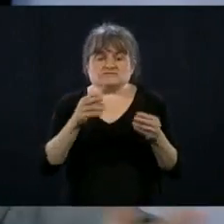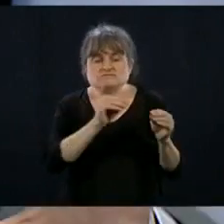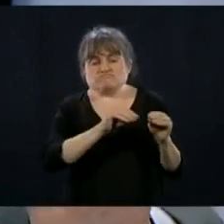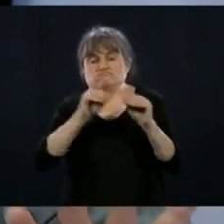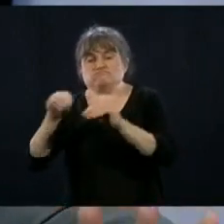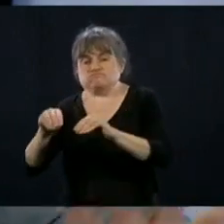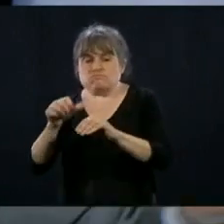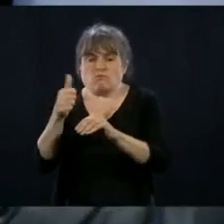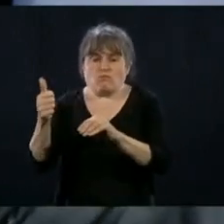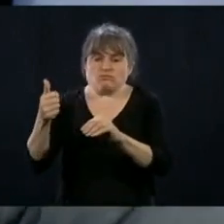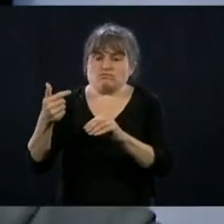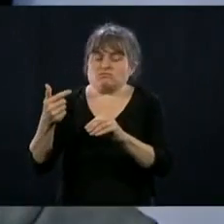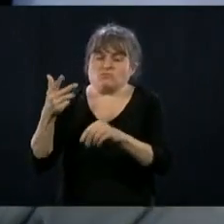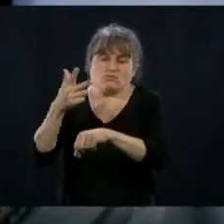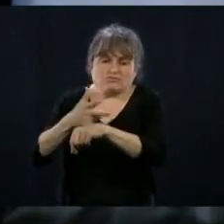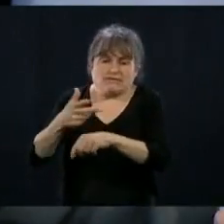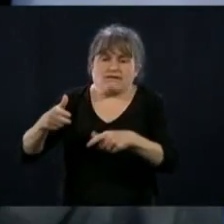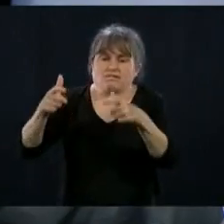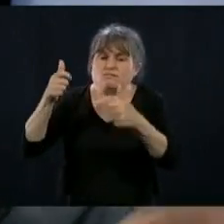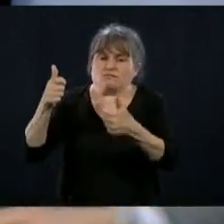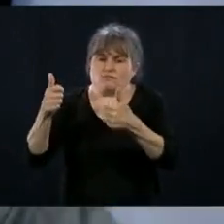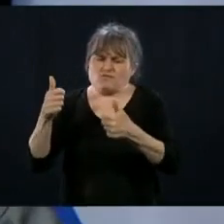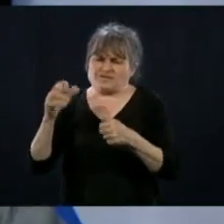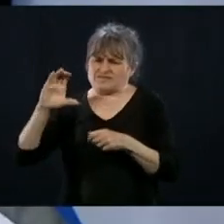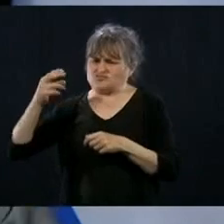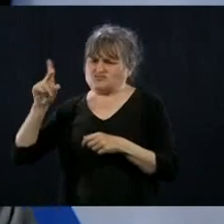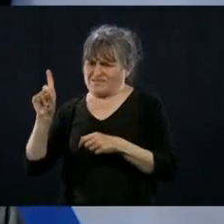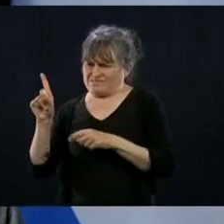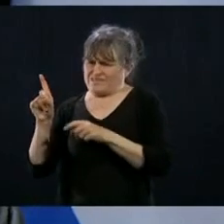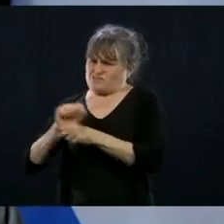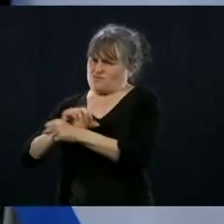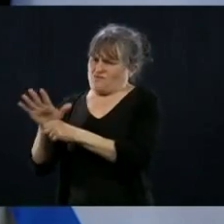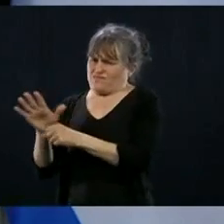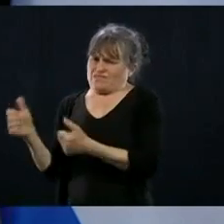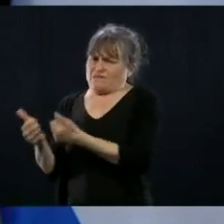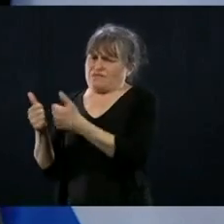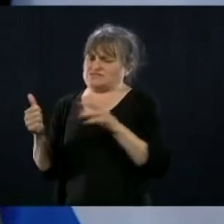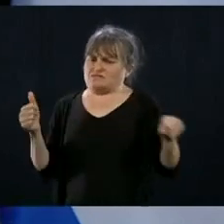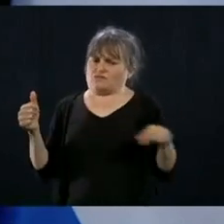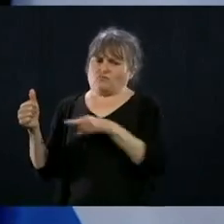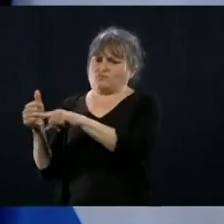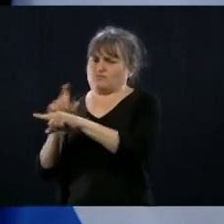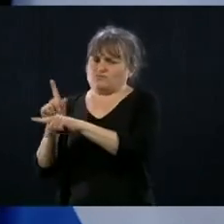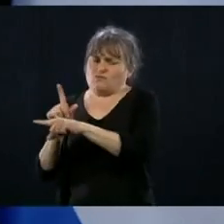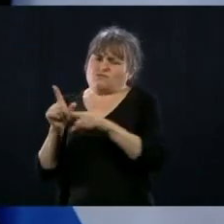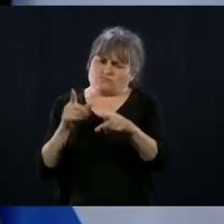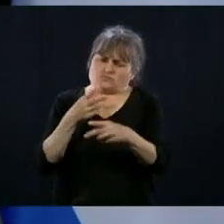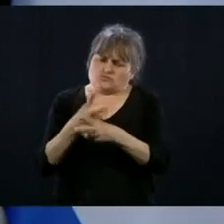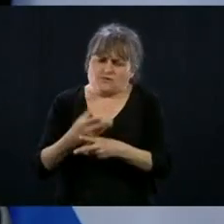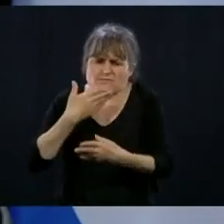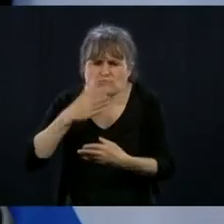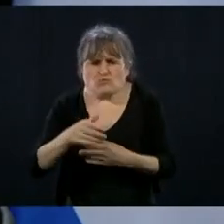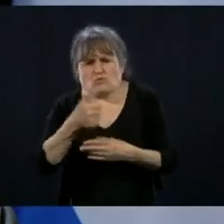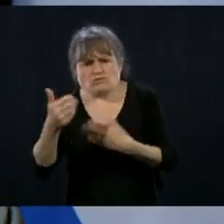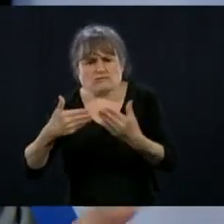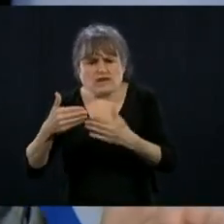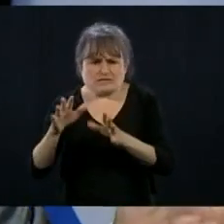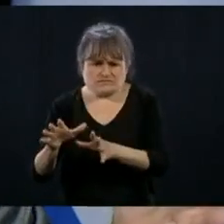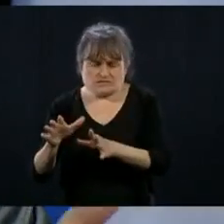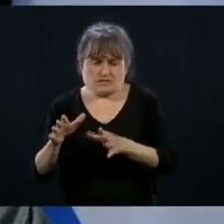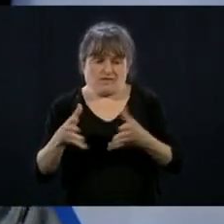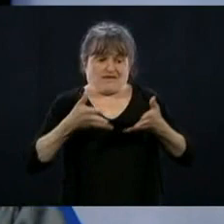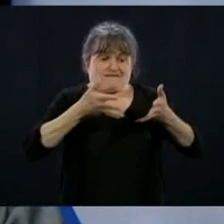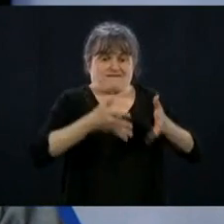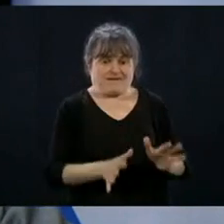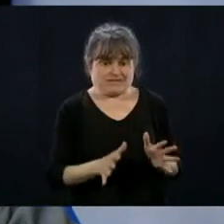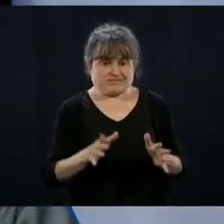transition zones. They're not going to be sent back to their CHSLD, but, to get better care. Right now, we still have a